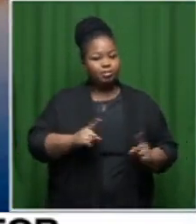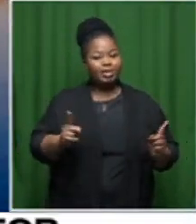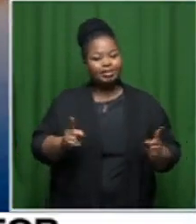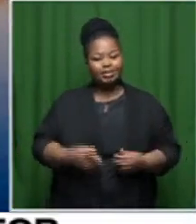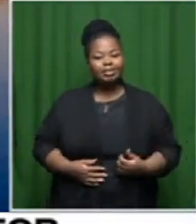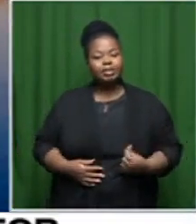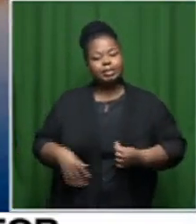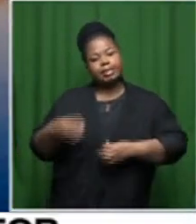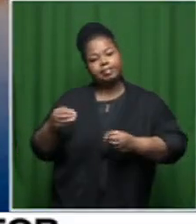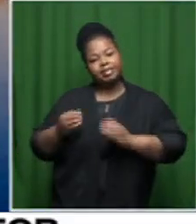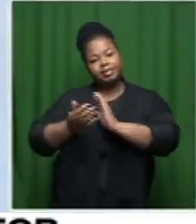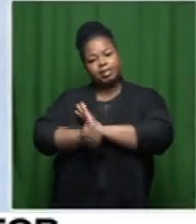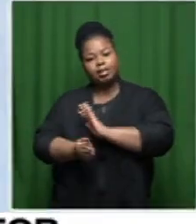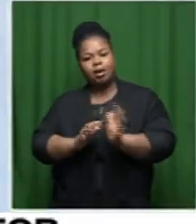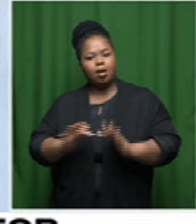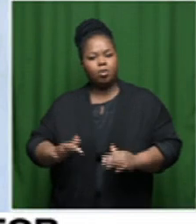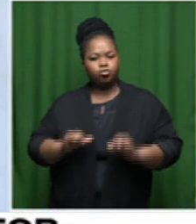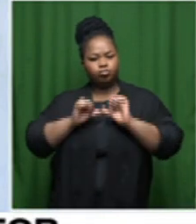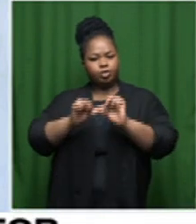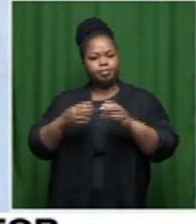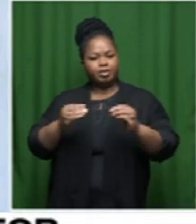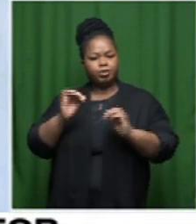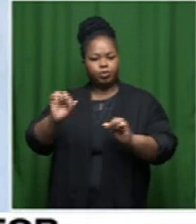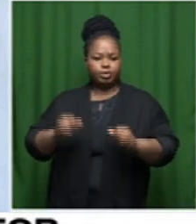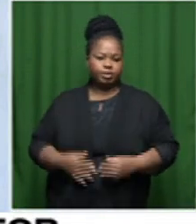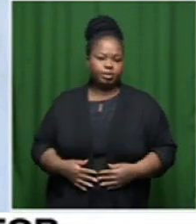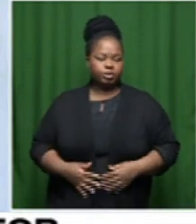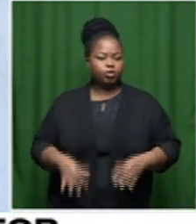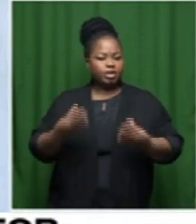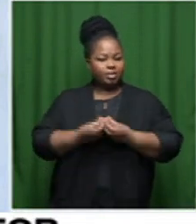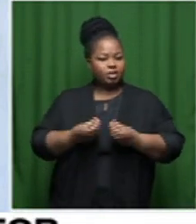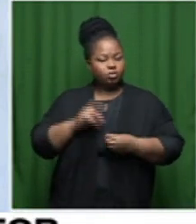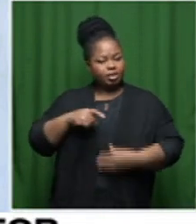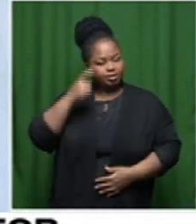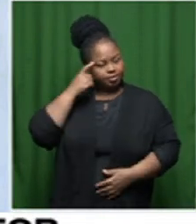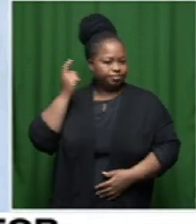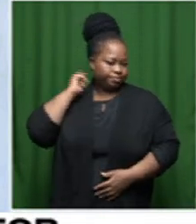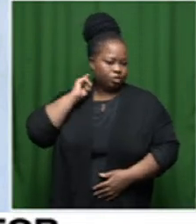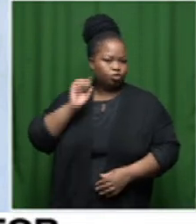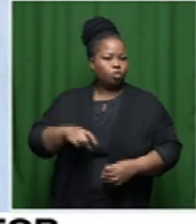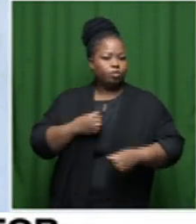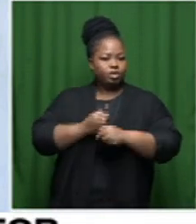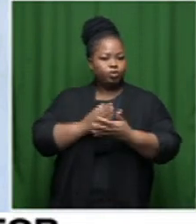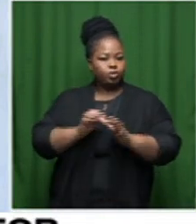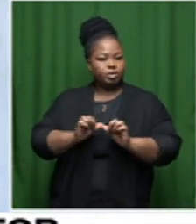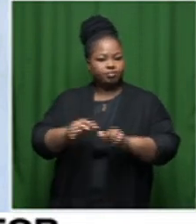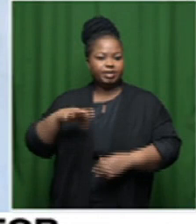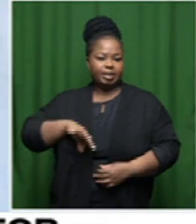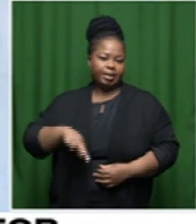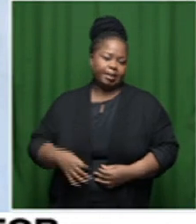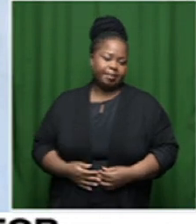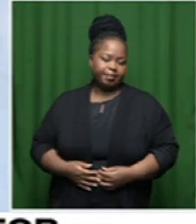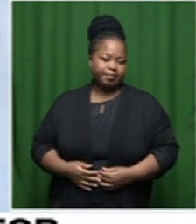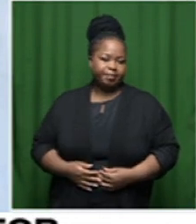missing is that entrepreneurial skill. How do you sustain a business? What are the things that you need to have in place in order to have a sustainable income,